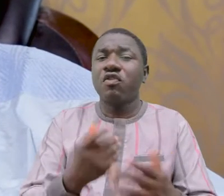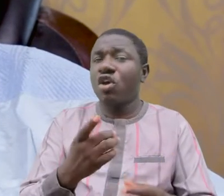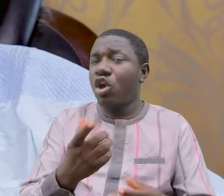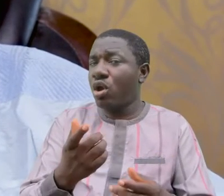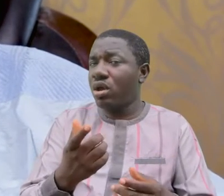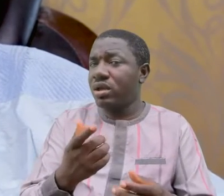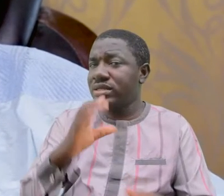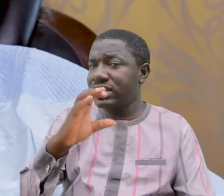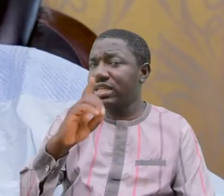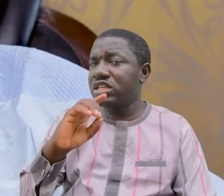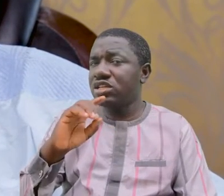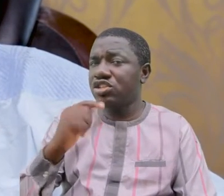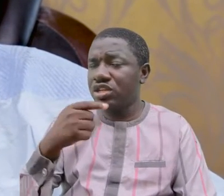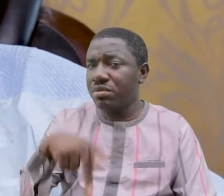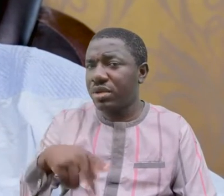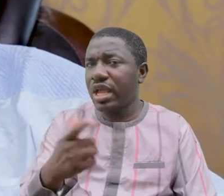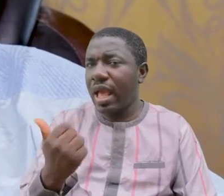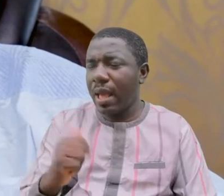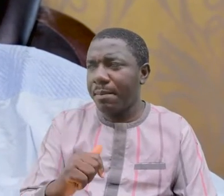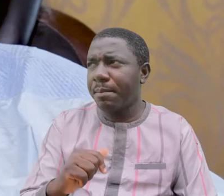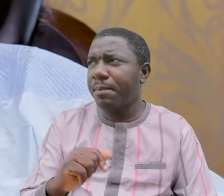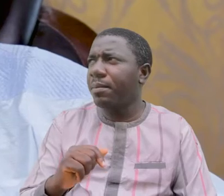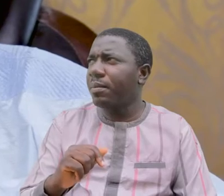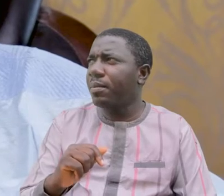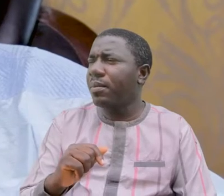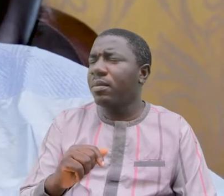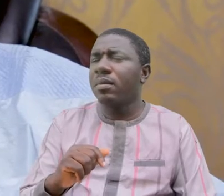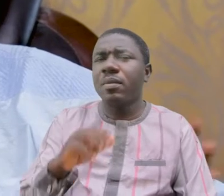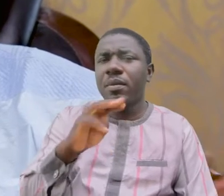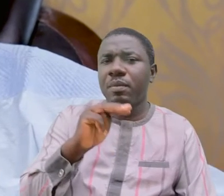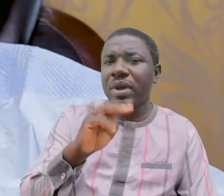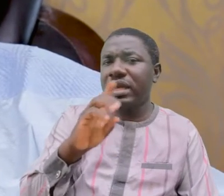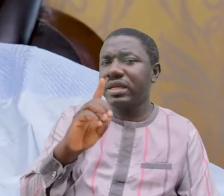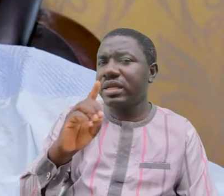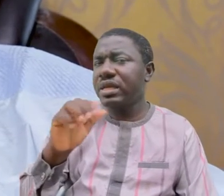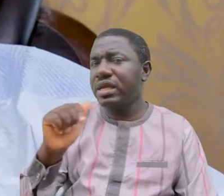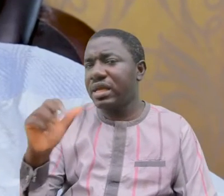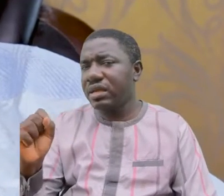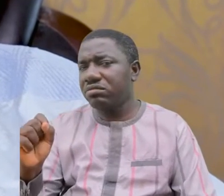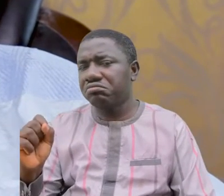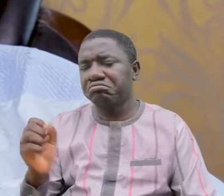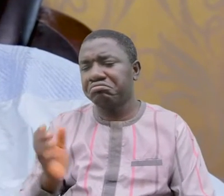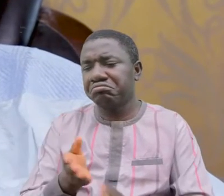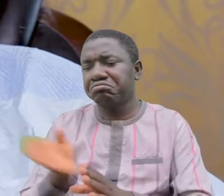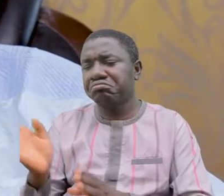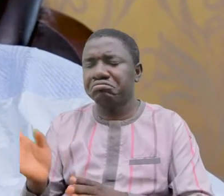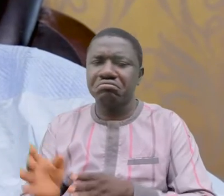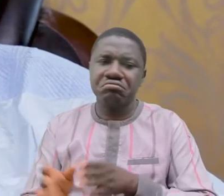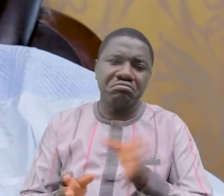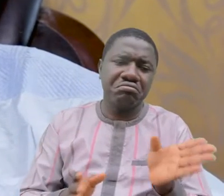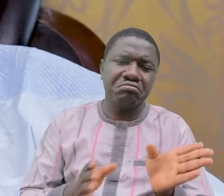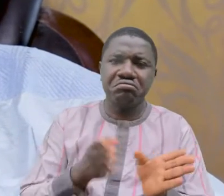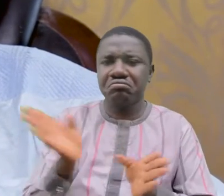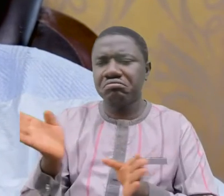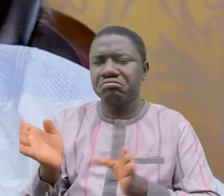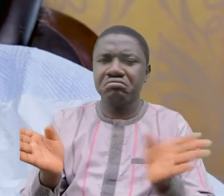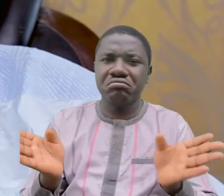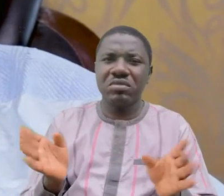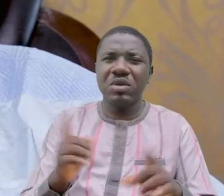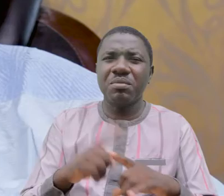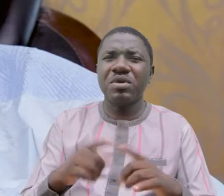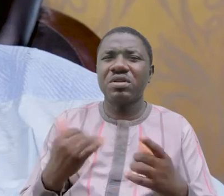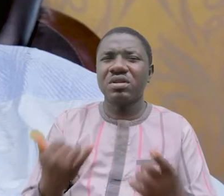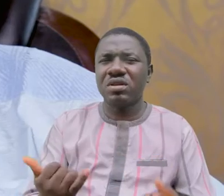of CDGP, the MDAs are going on their own ways. But